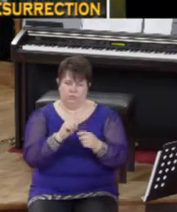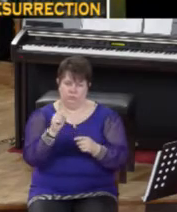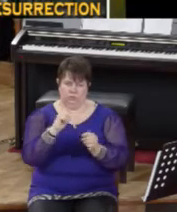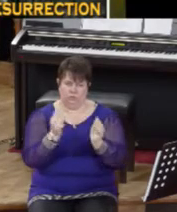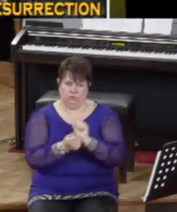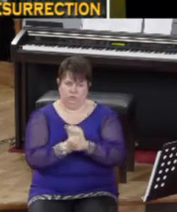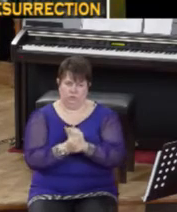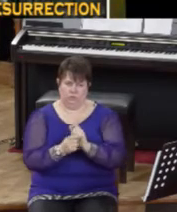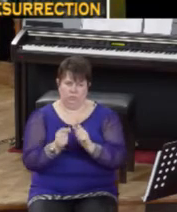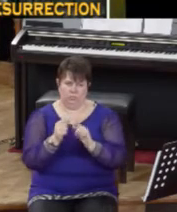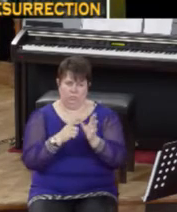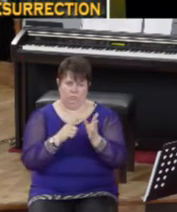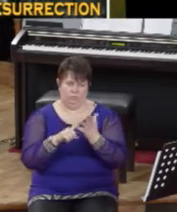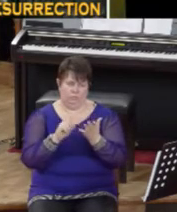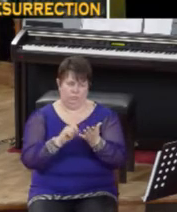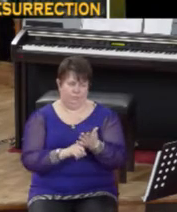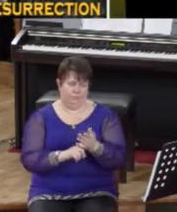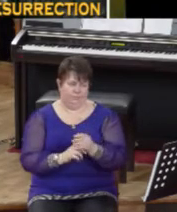required.